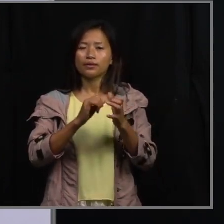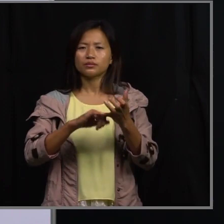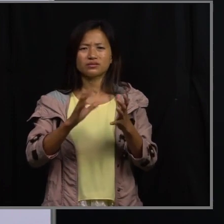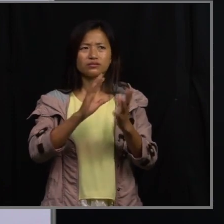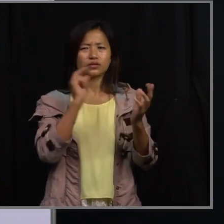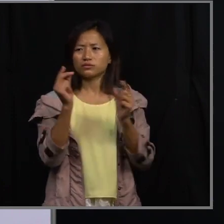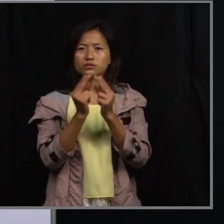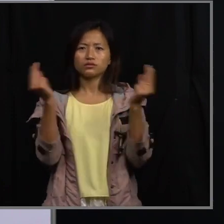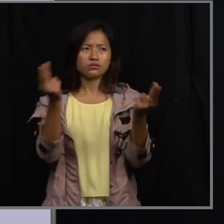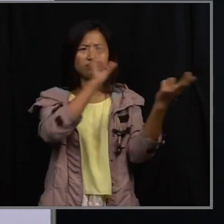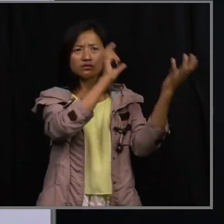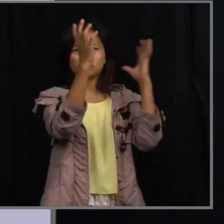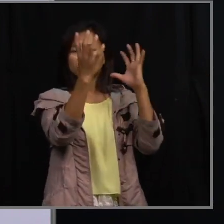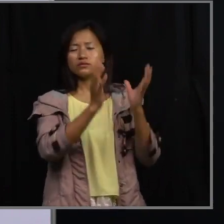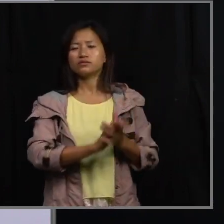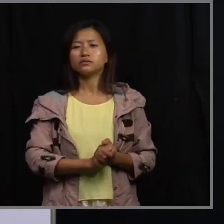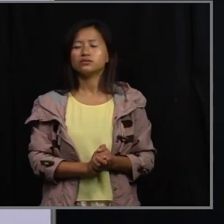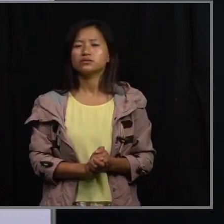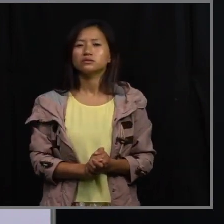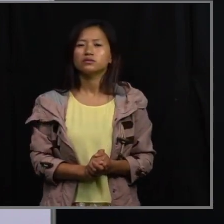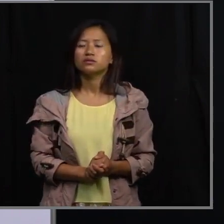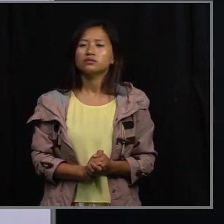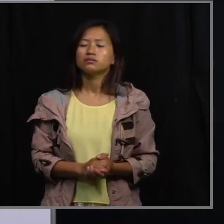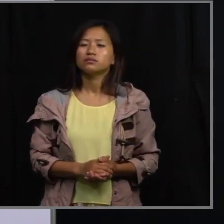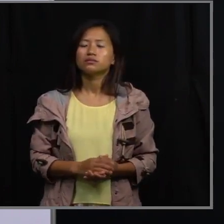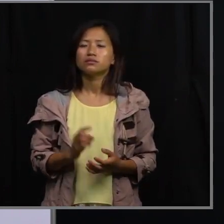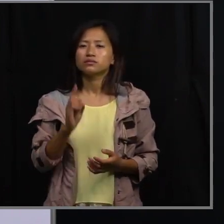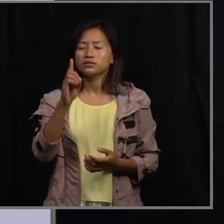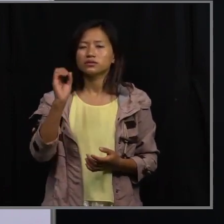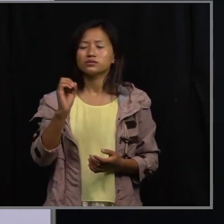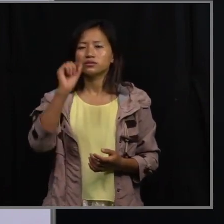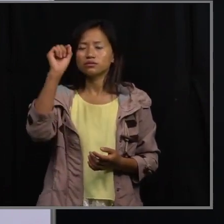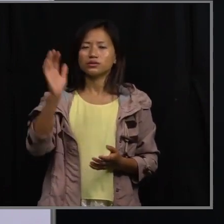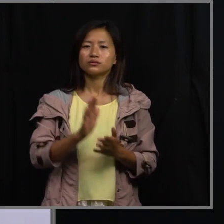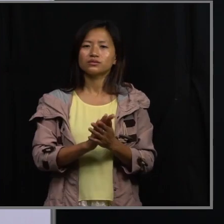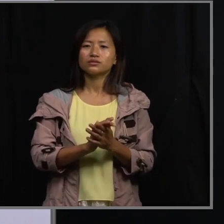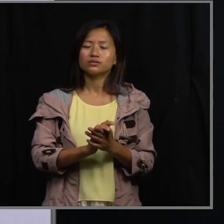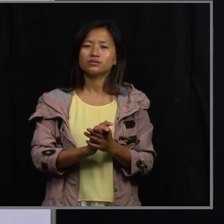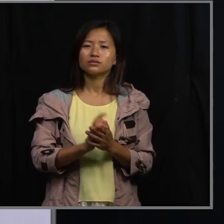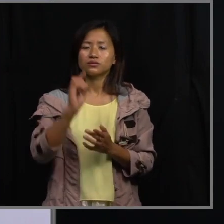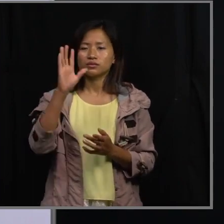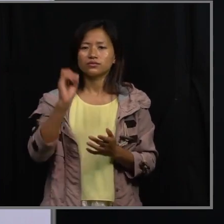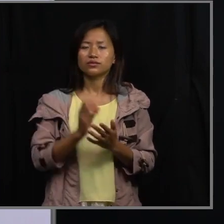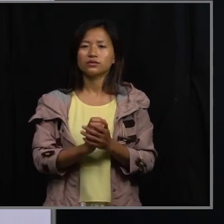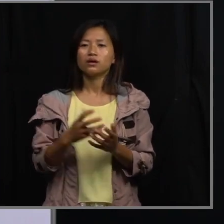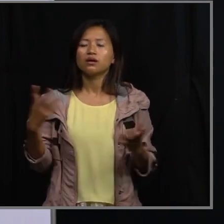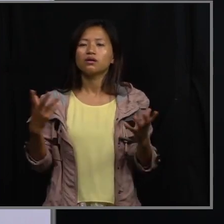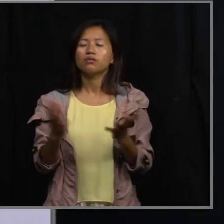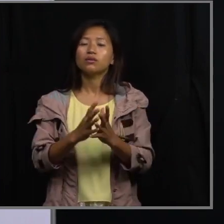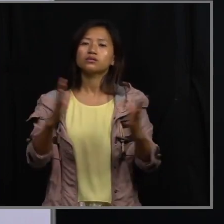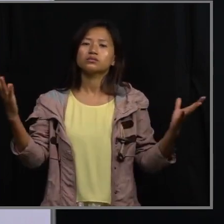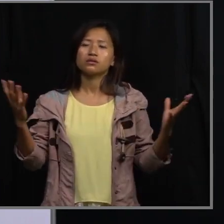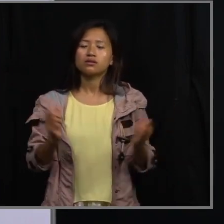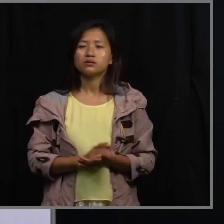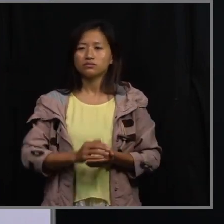that is 10 to the power 55 kg. Now you can imagine, right, 10 to the power minus 50, 10 to the power 55 is going to be how much large it